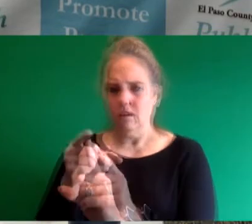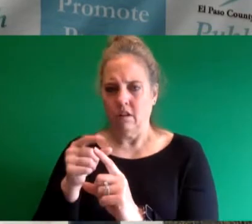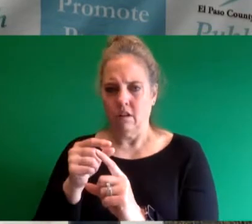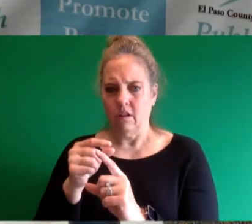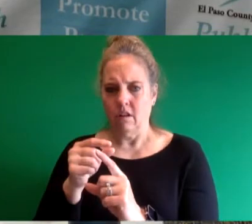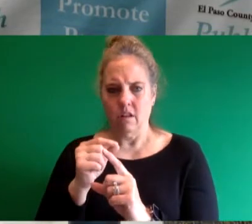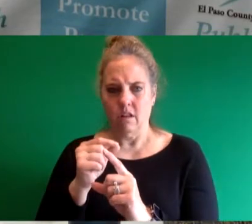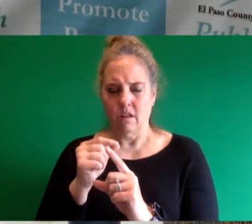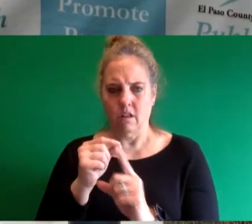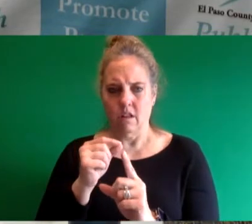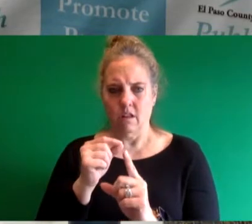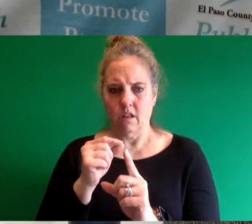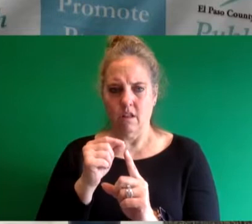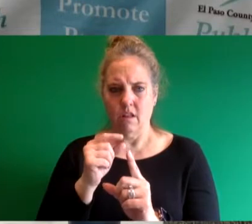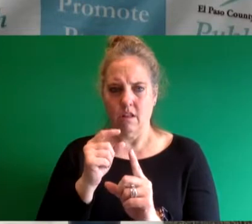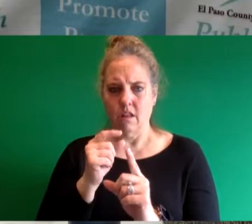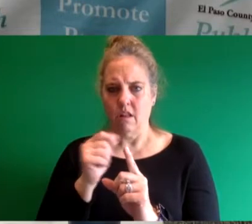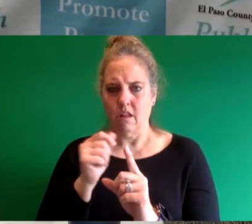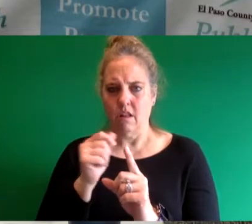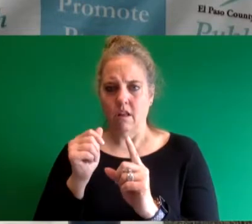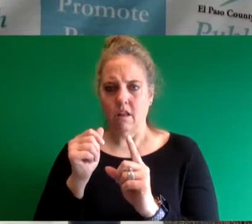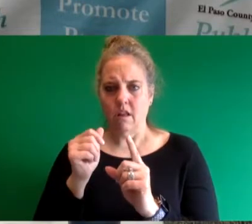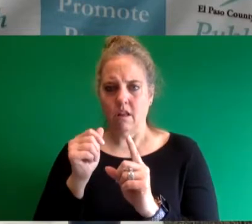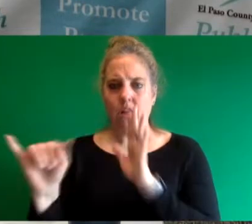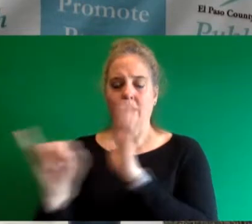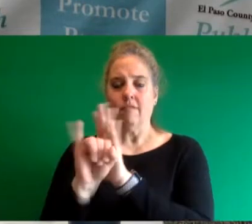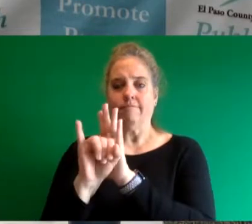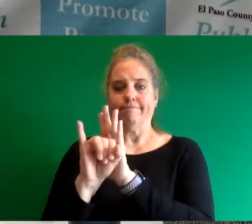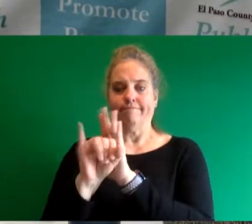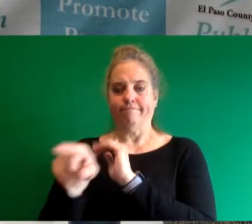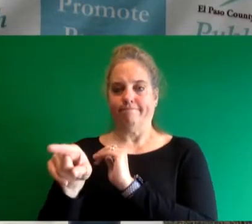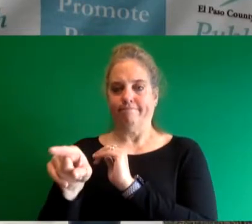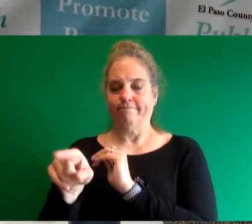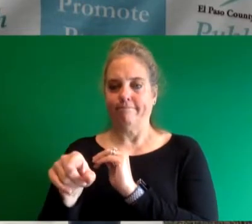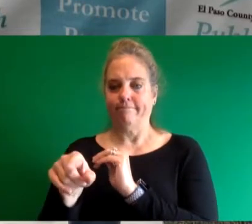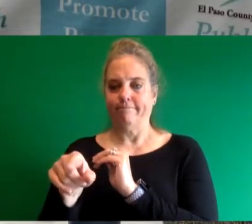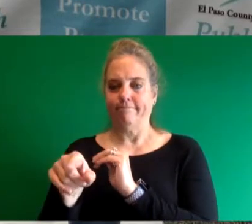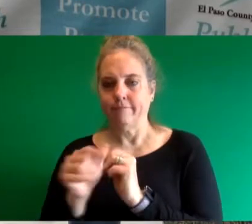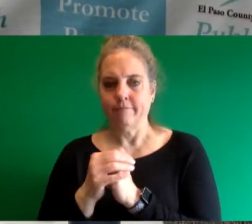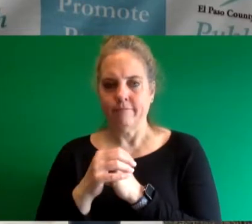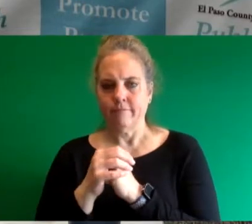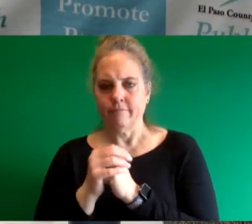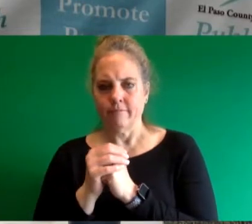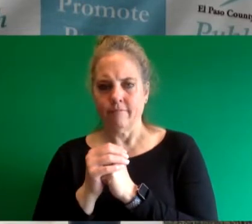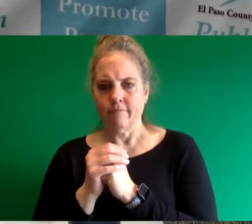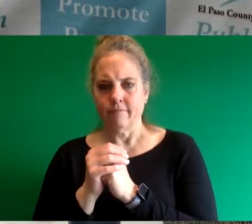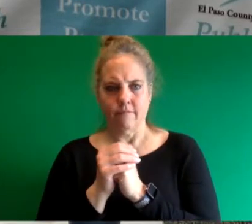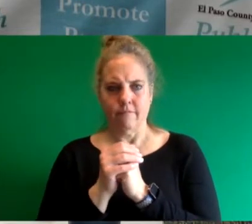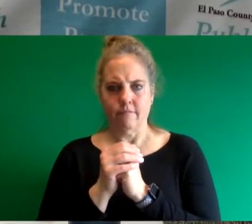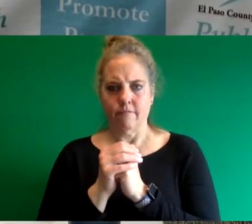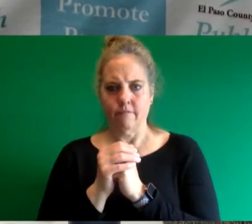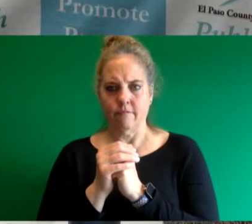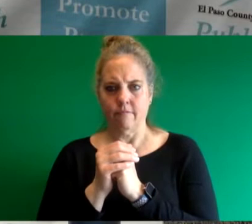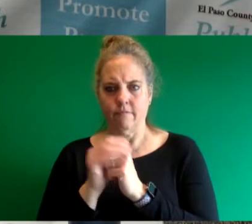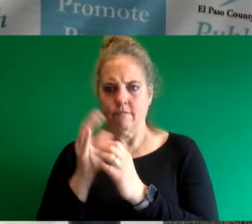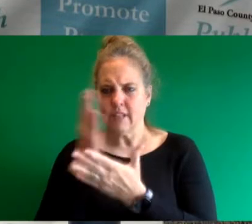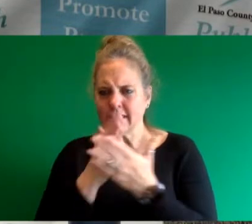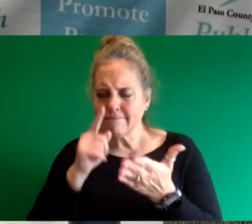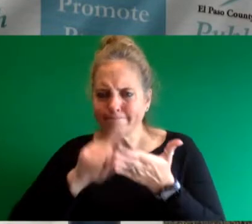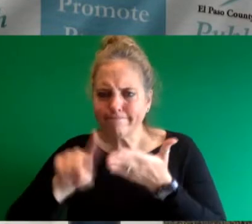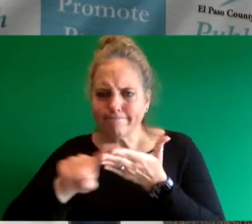did identify some elevated levels in the pond as well as in the concentration of fish. So out of just abundance